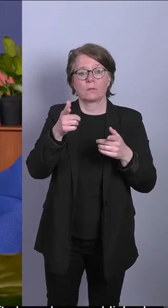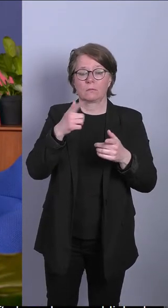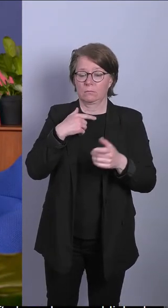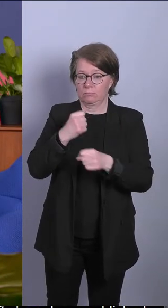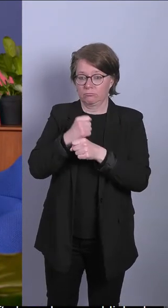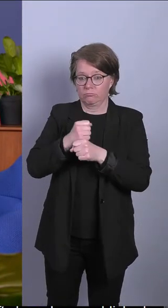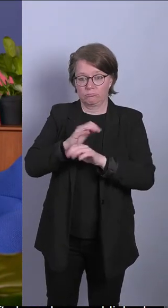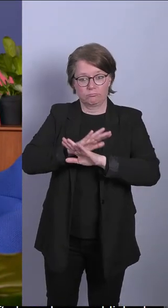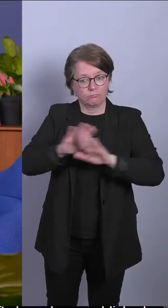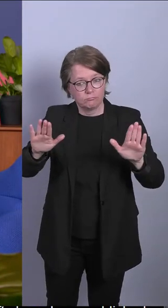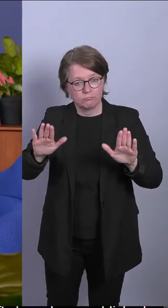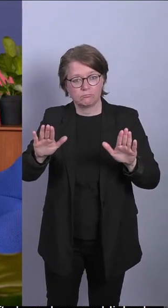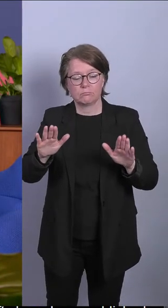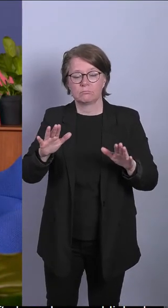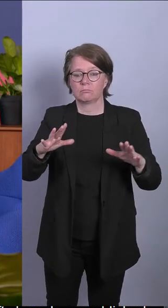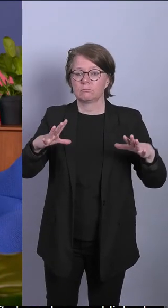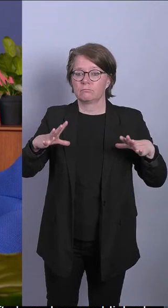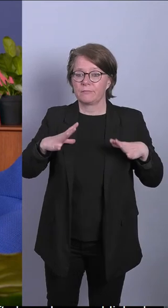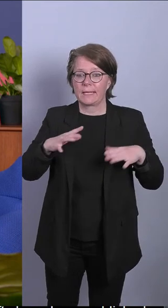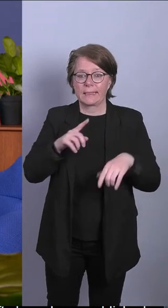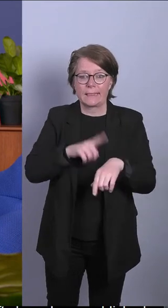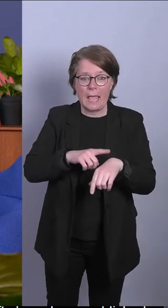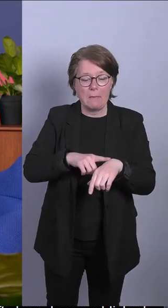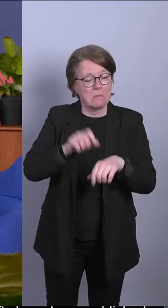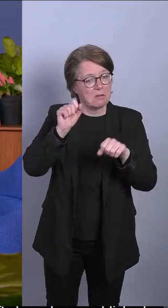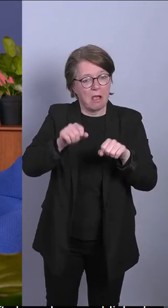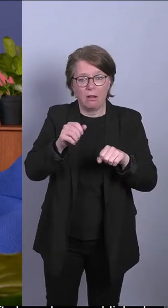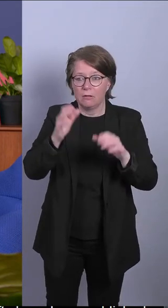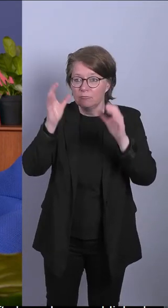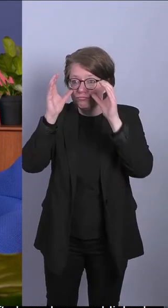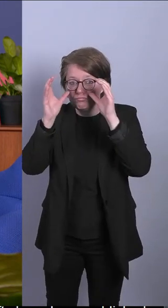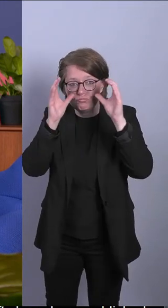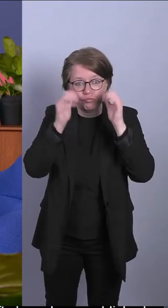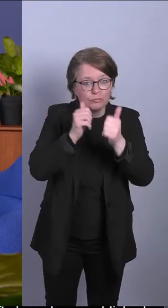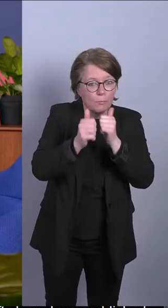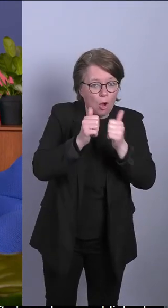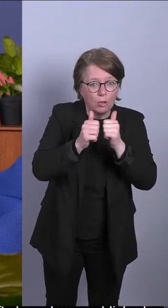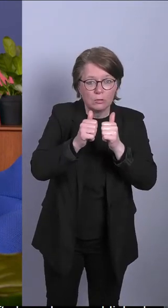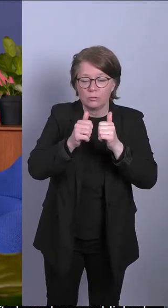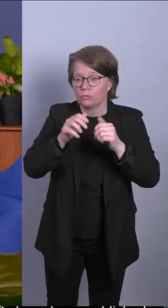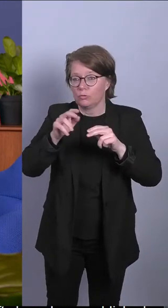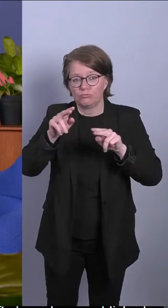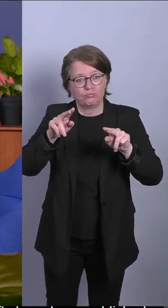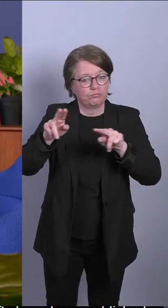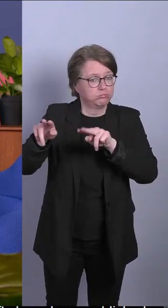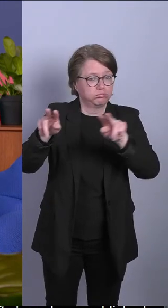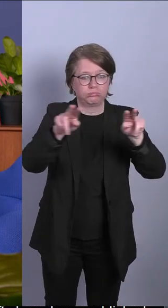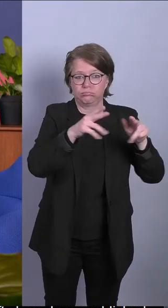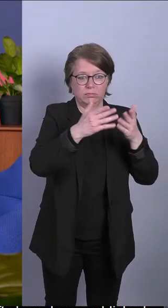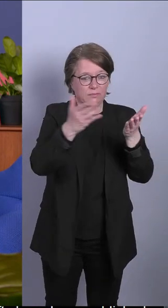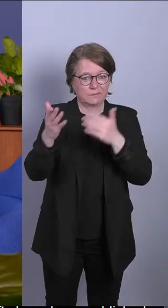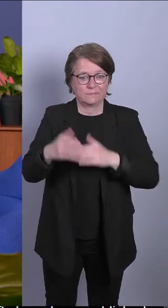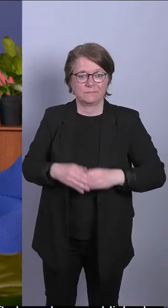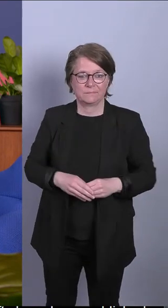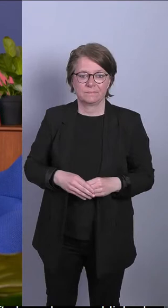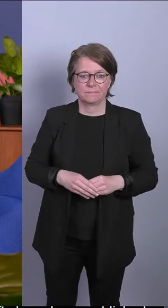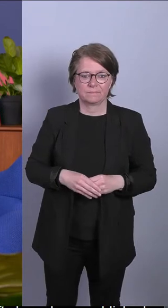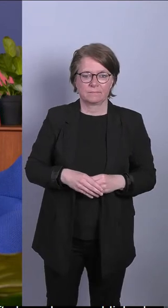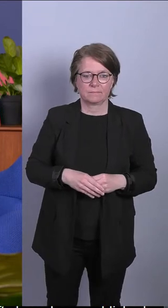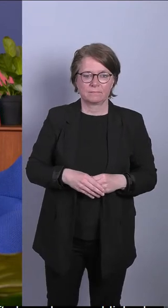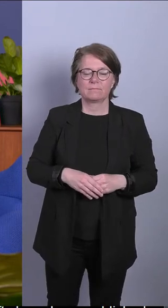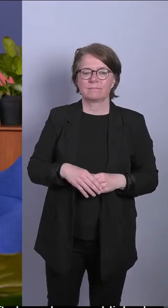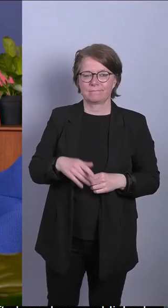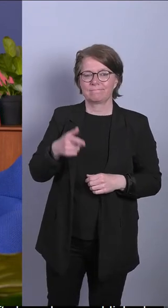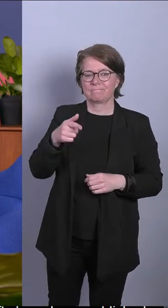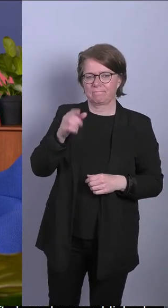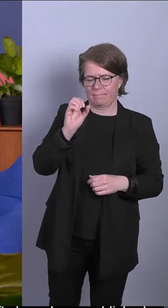We have a lot of engagement activities planned, SO Festival, and you know, make the most of your free time in the city of